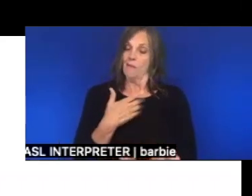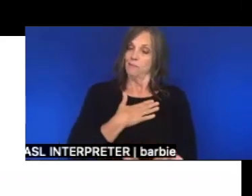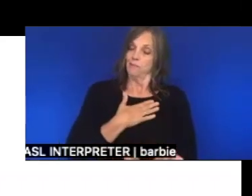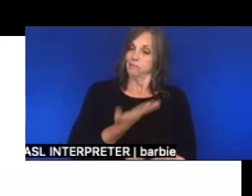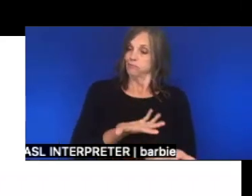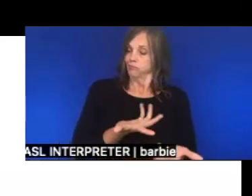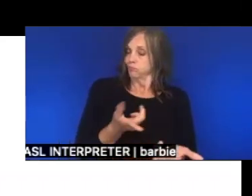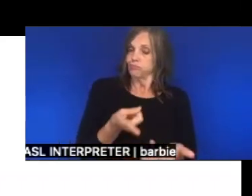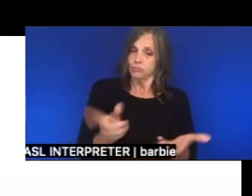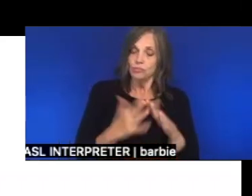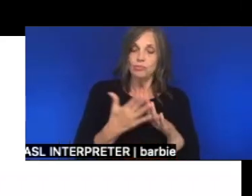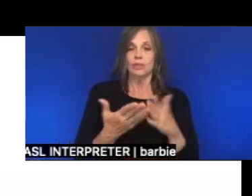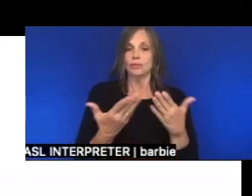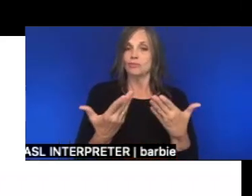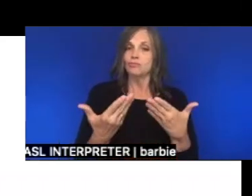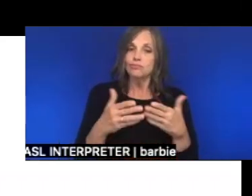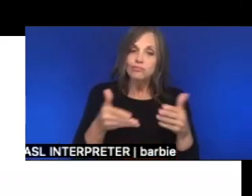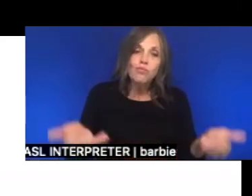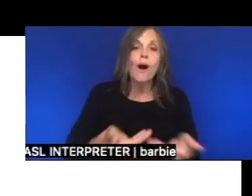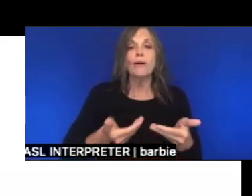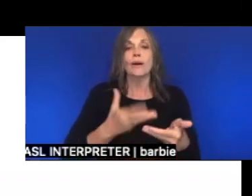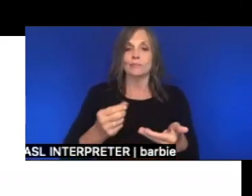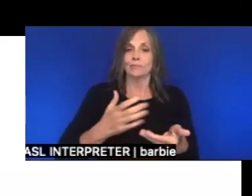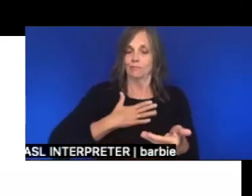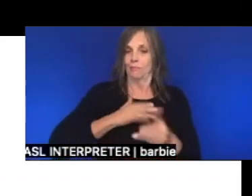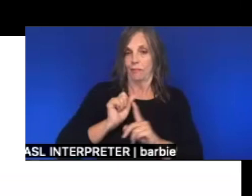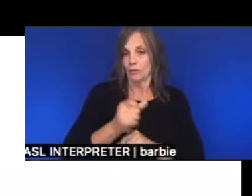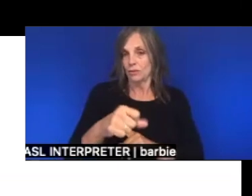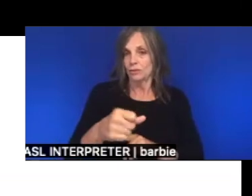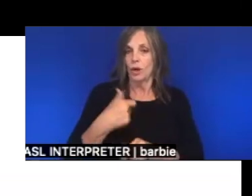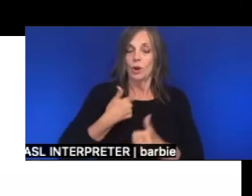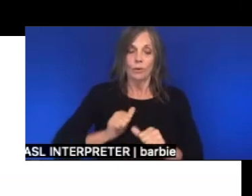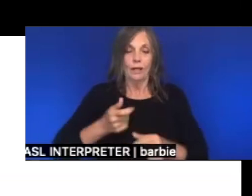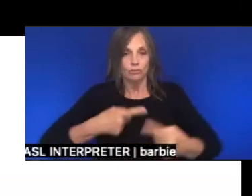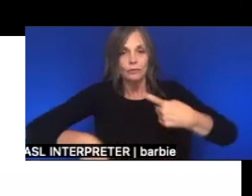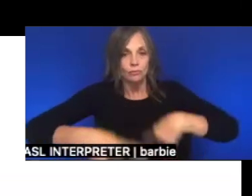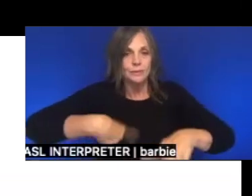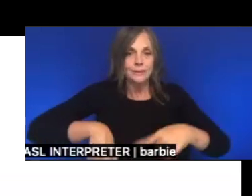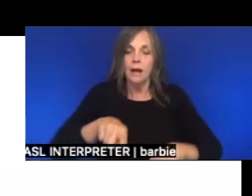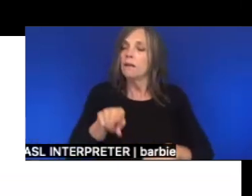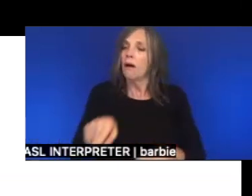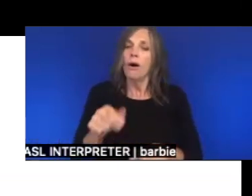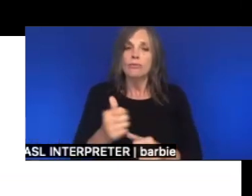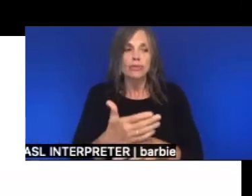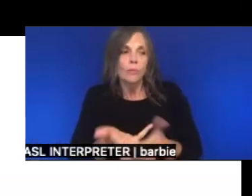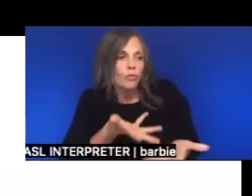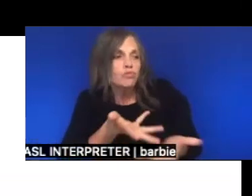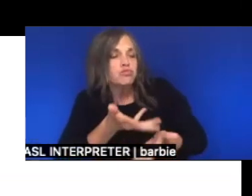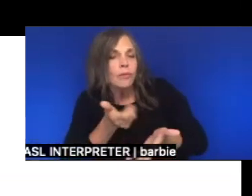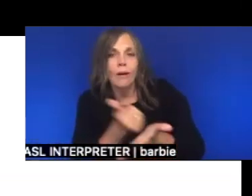to sign in German, everybody was very helpful, and they were really happy